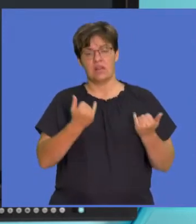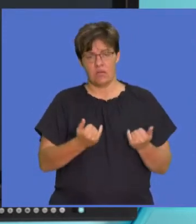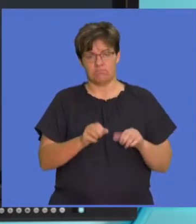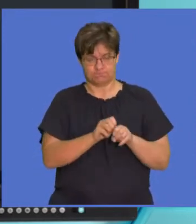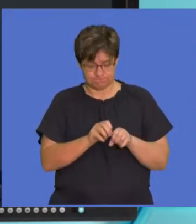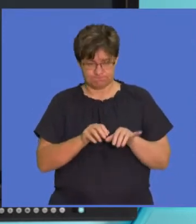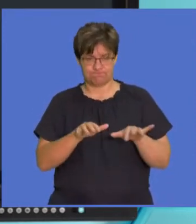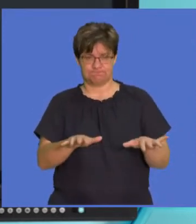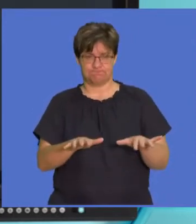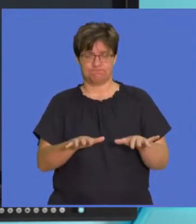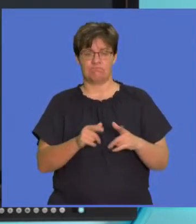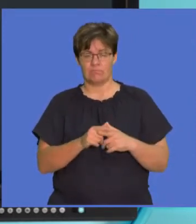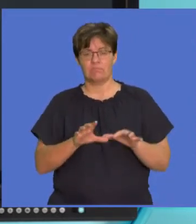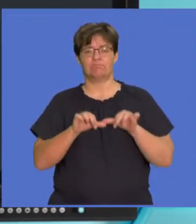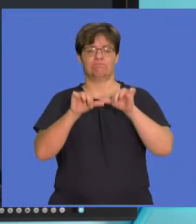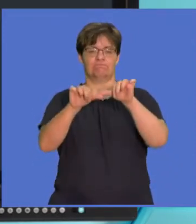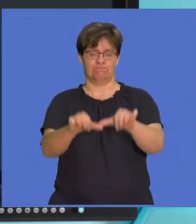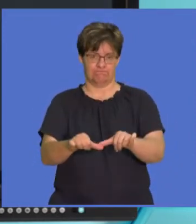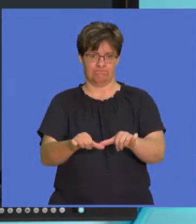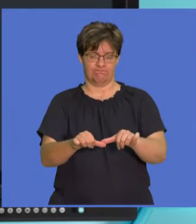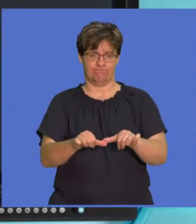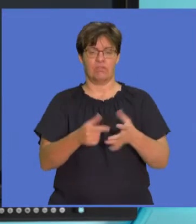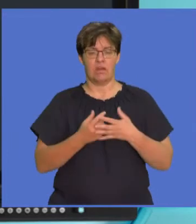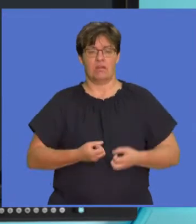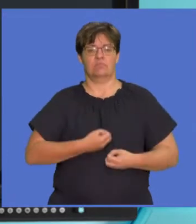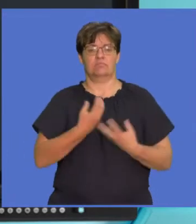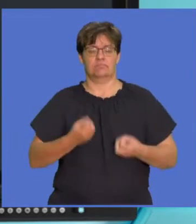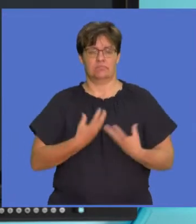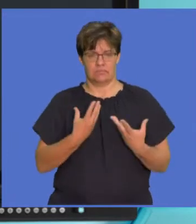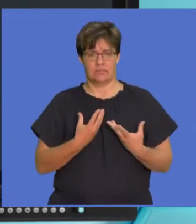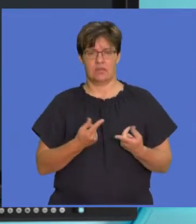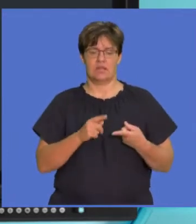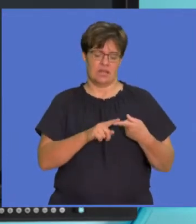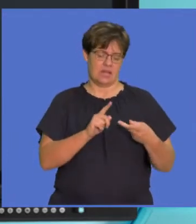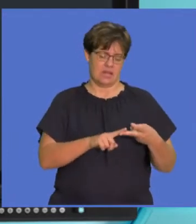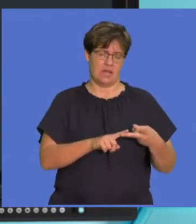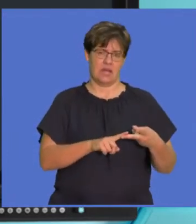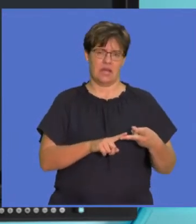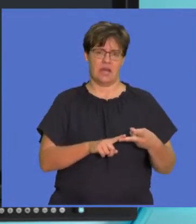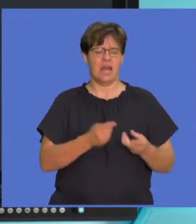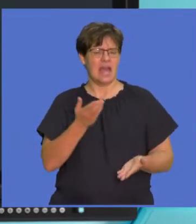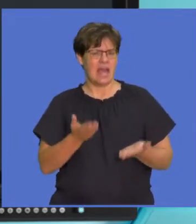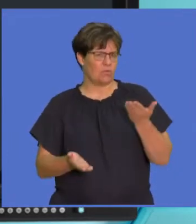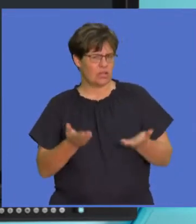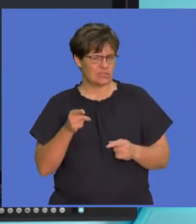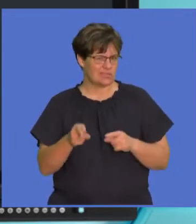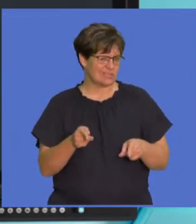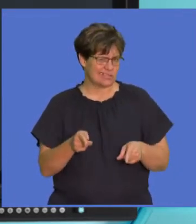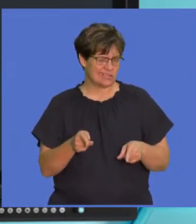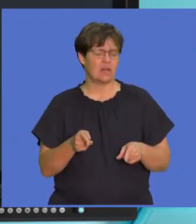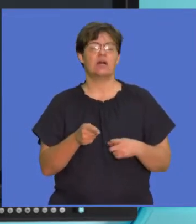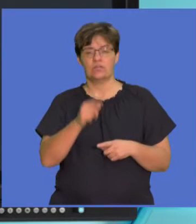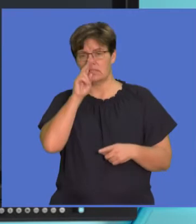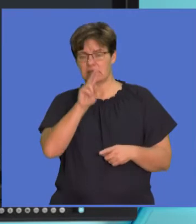spread this and go forward to doing also expressions and some equations just to see exactly what does